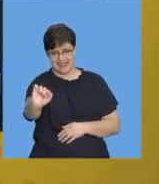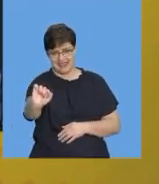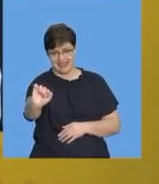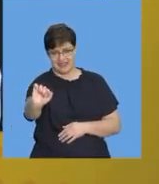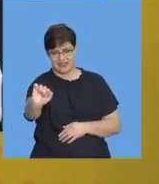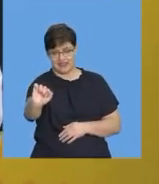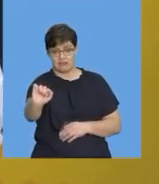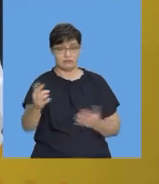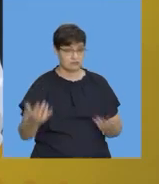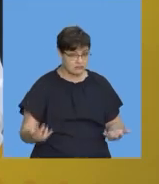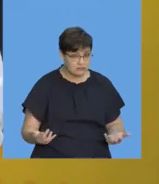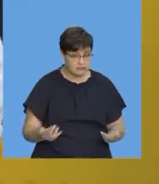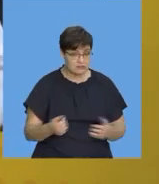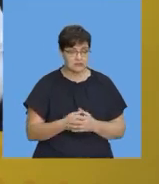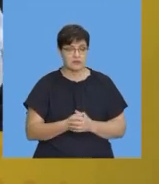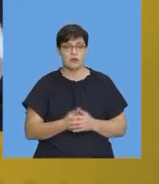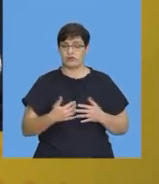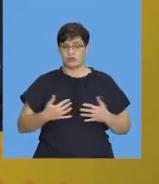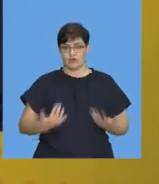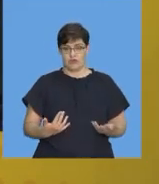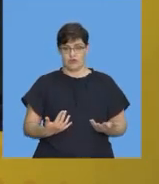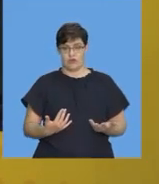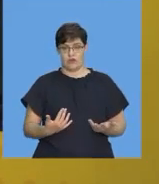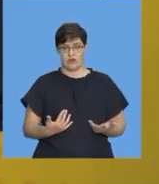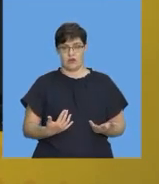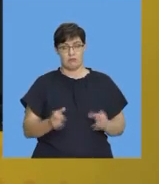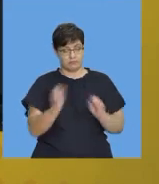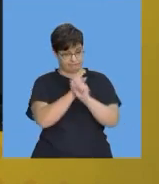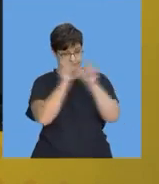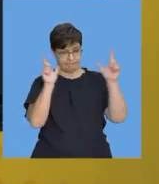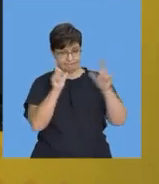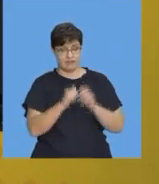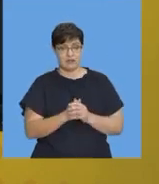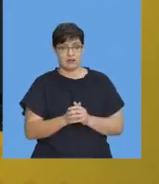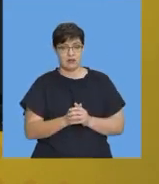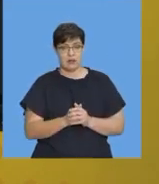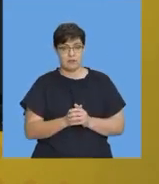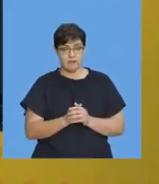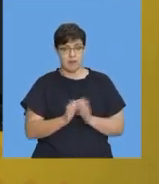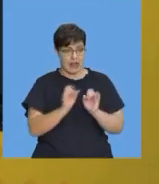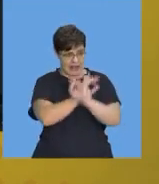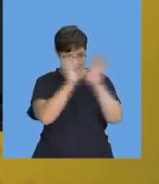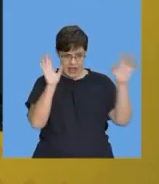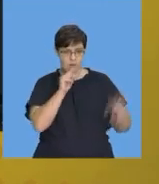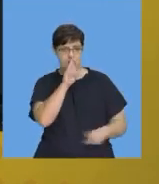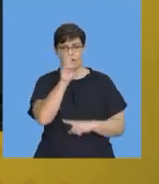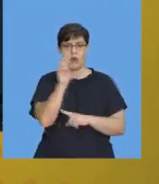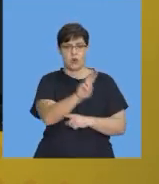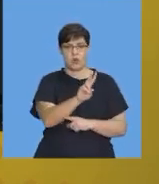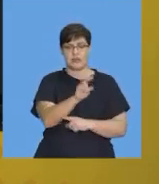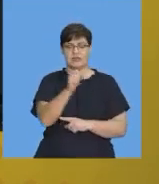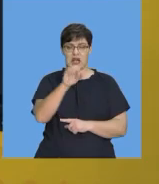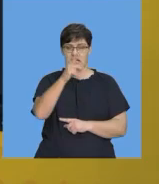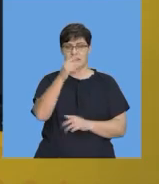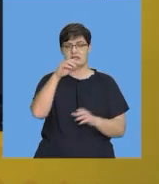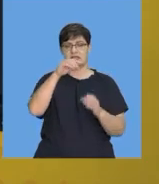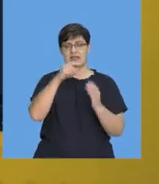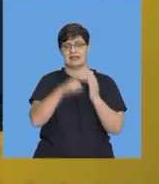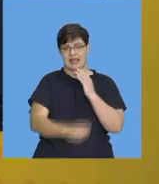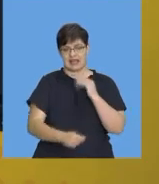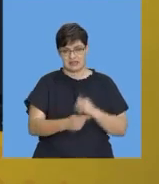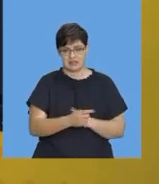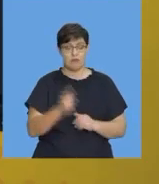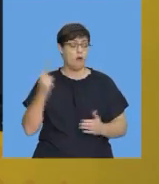due to them. Okay, so please be wary, have your wits about you when you're looking at the SARS income tax.